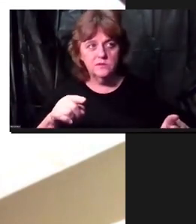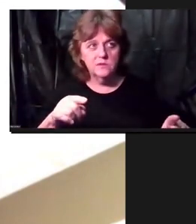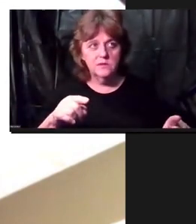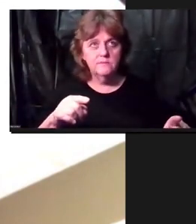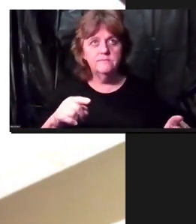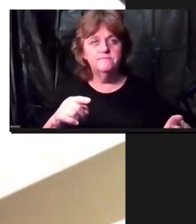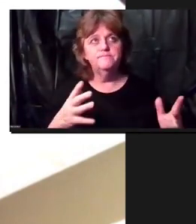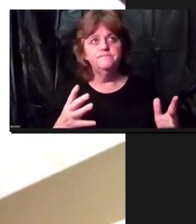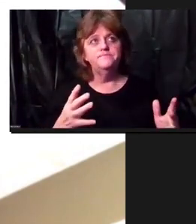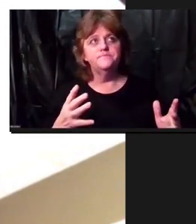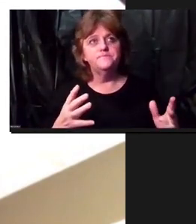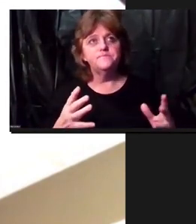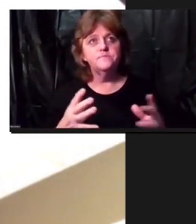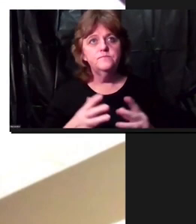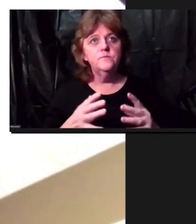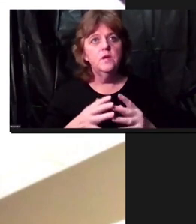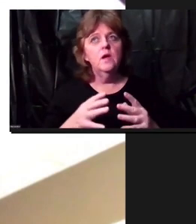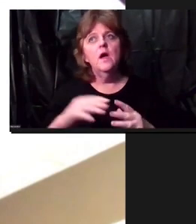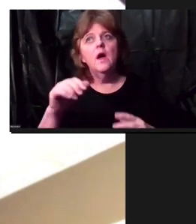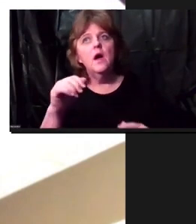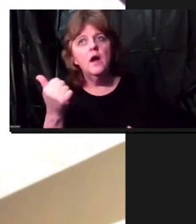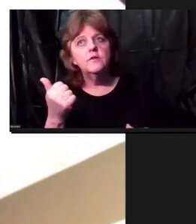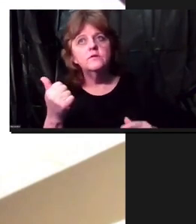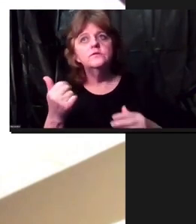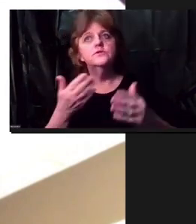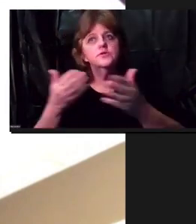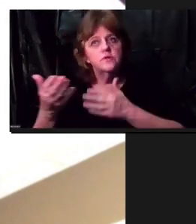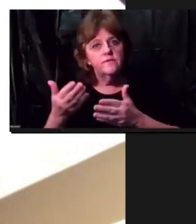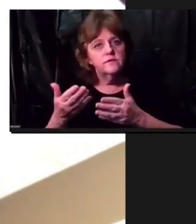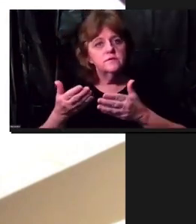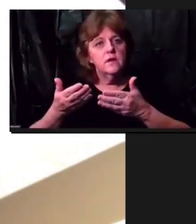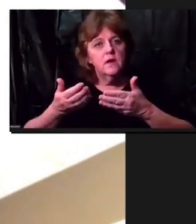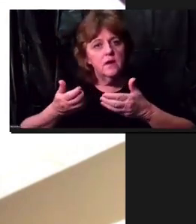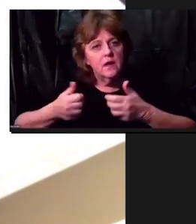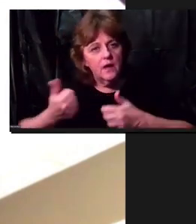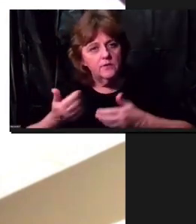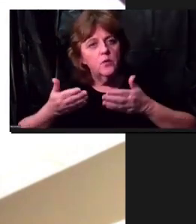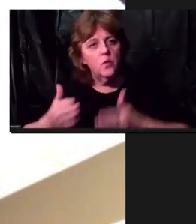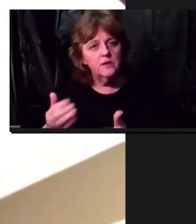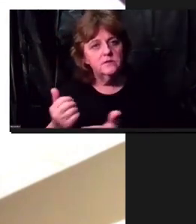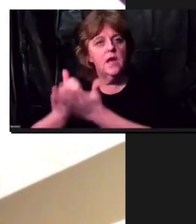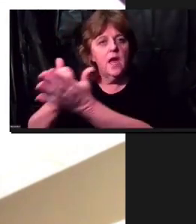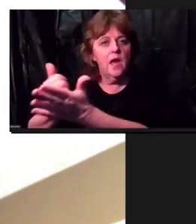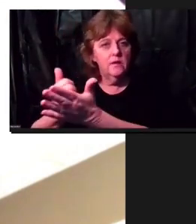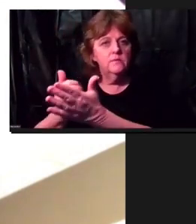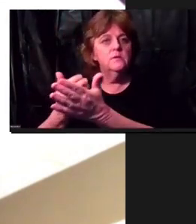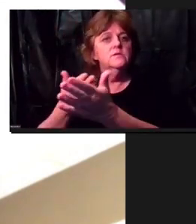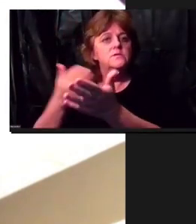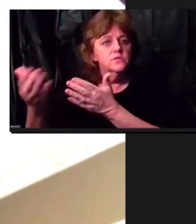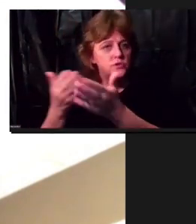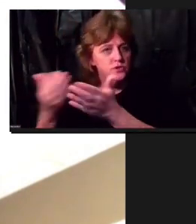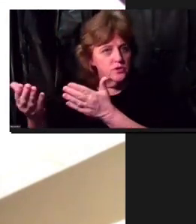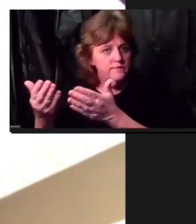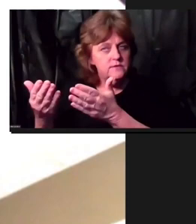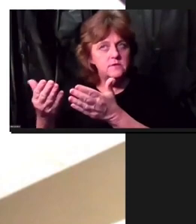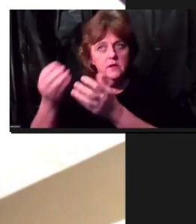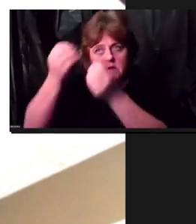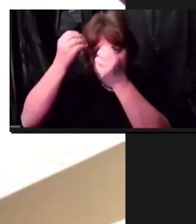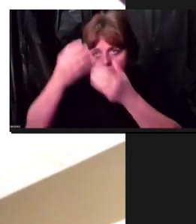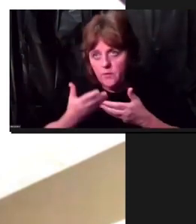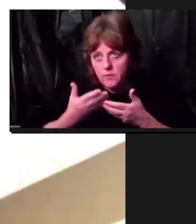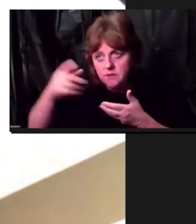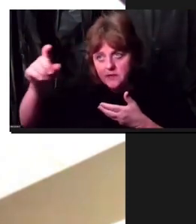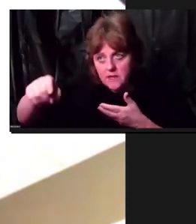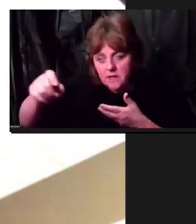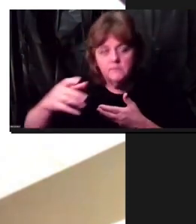provides is alternative service. So we can help that person in any way, acquire